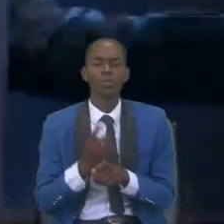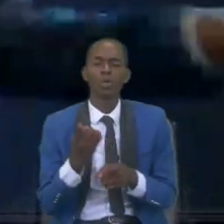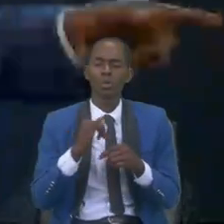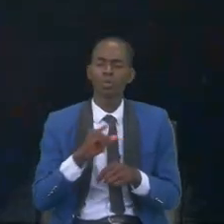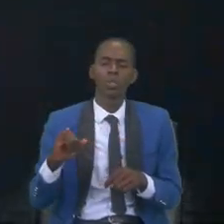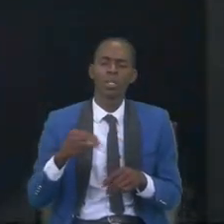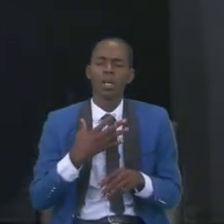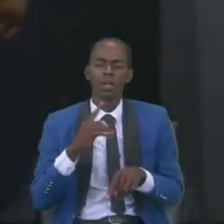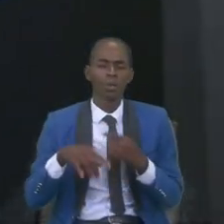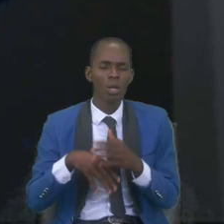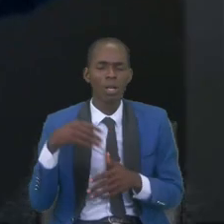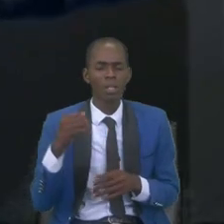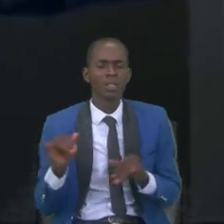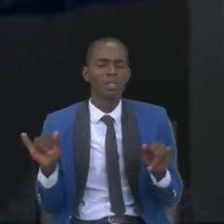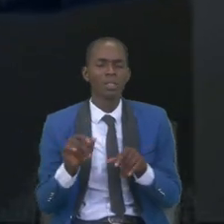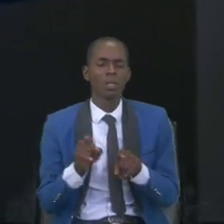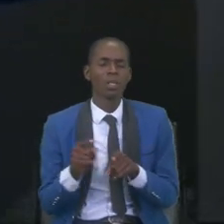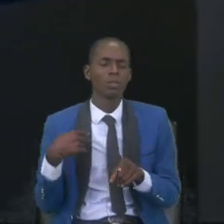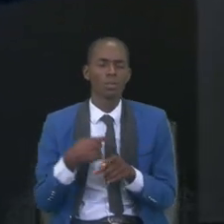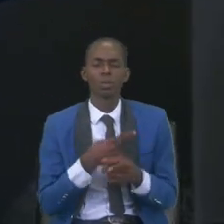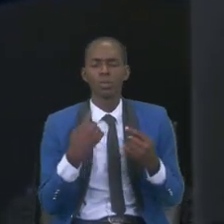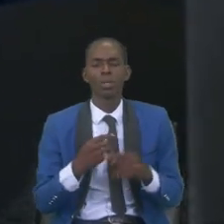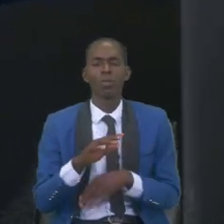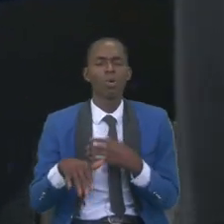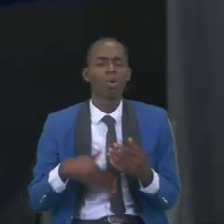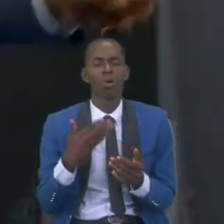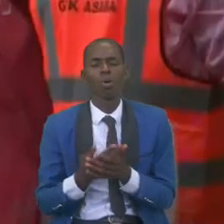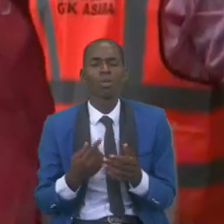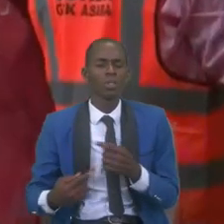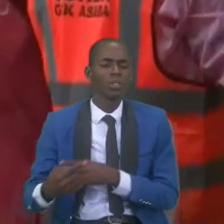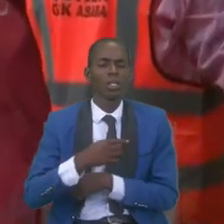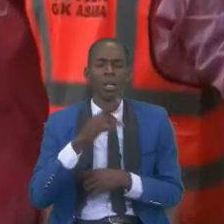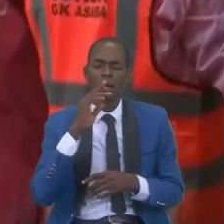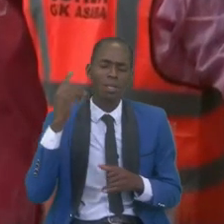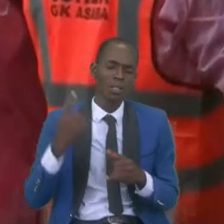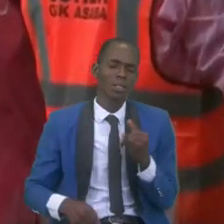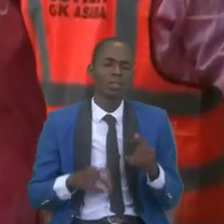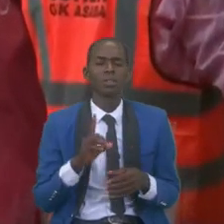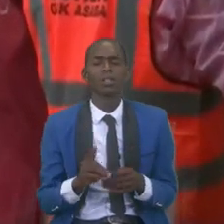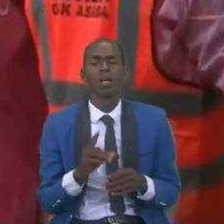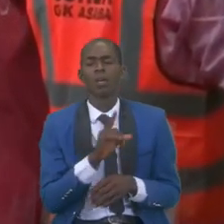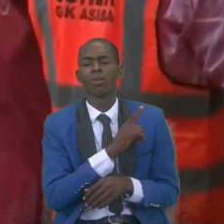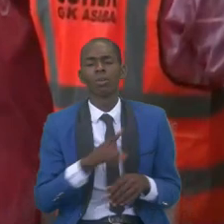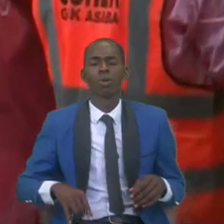the same as we came, all those days are over. I pray, Lord,